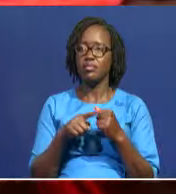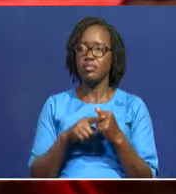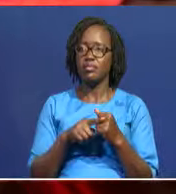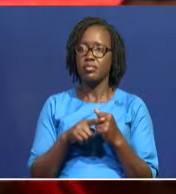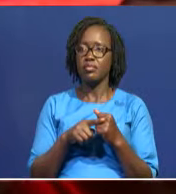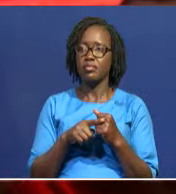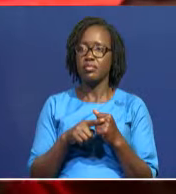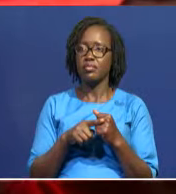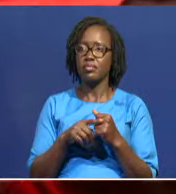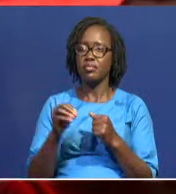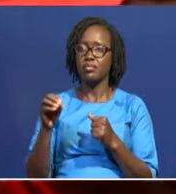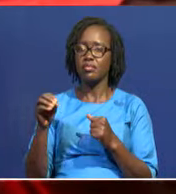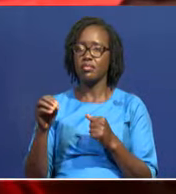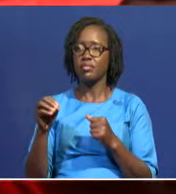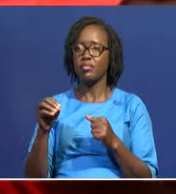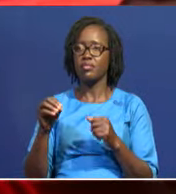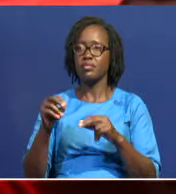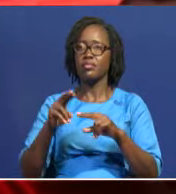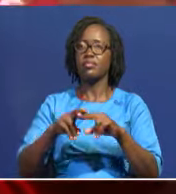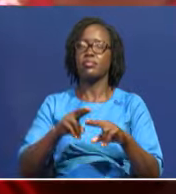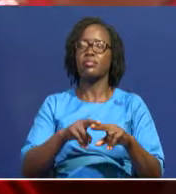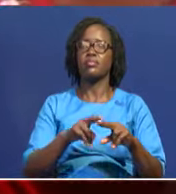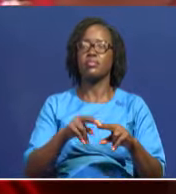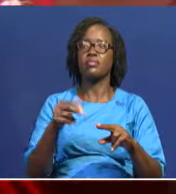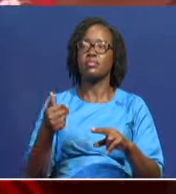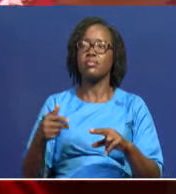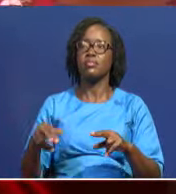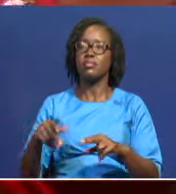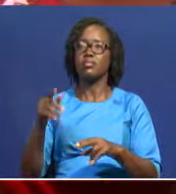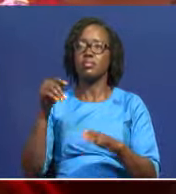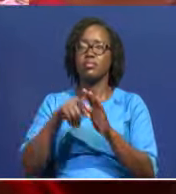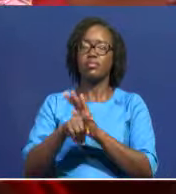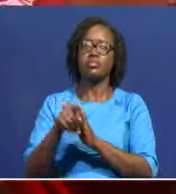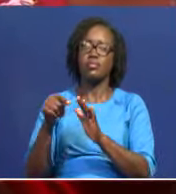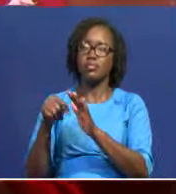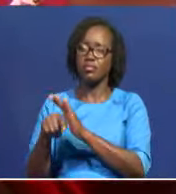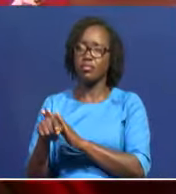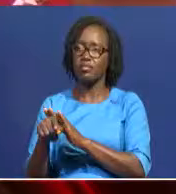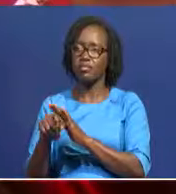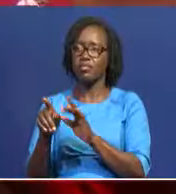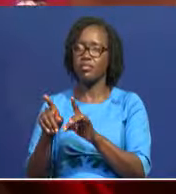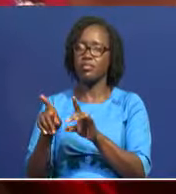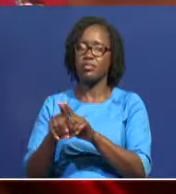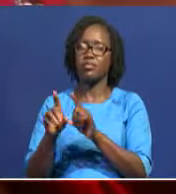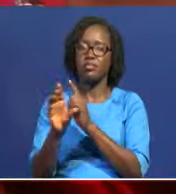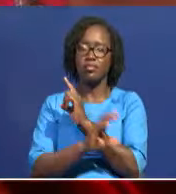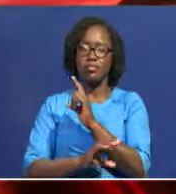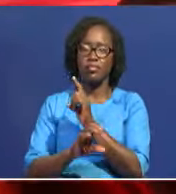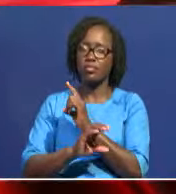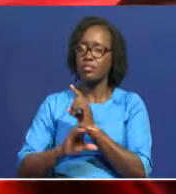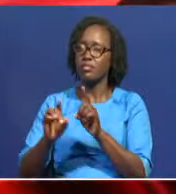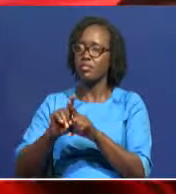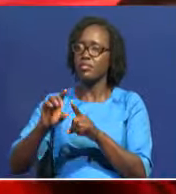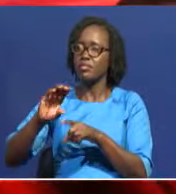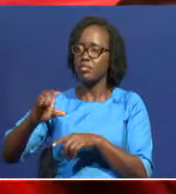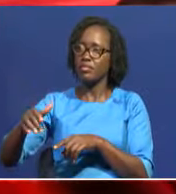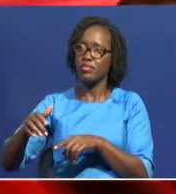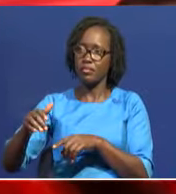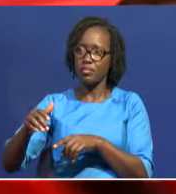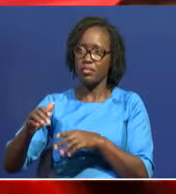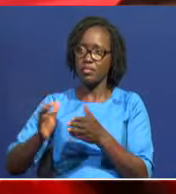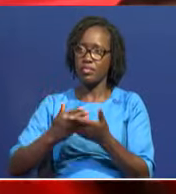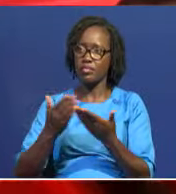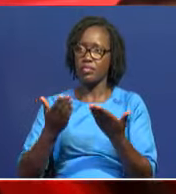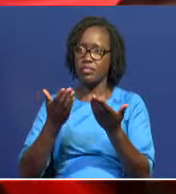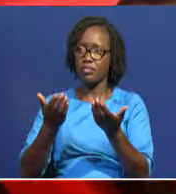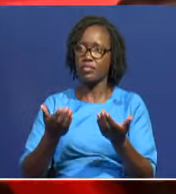1,600 already seated and others are still walking in. As a country, as a county, this is something